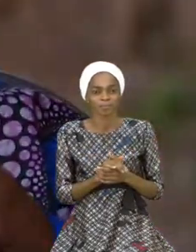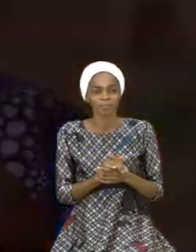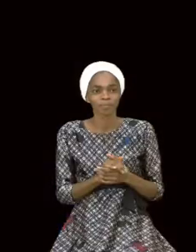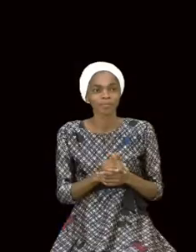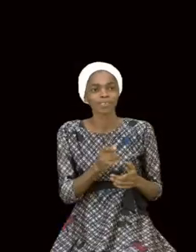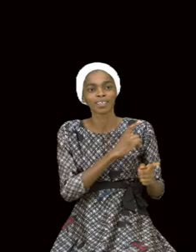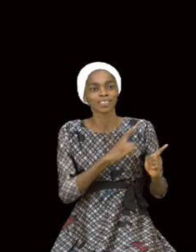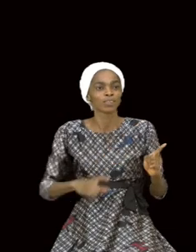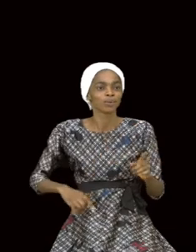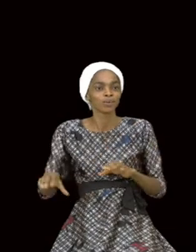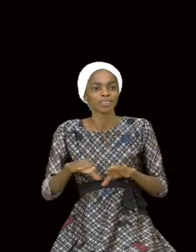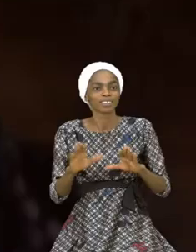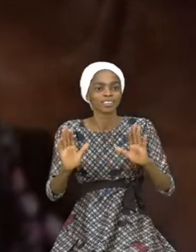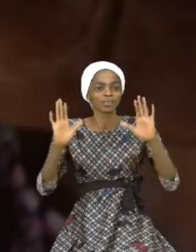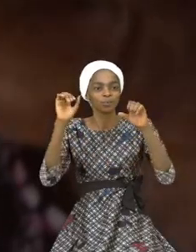foreign